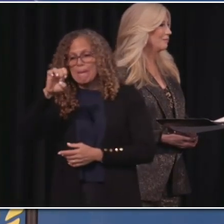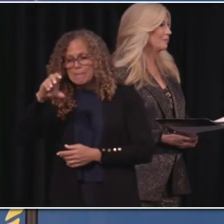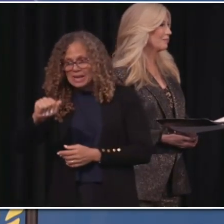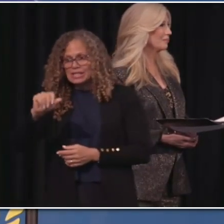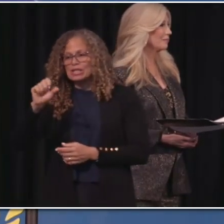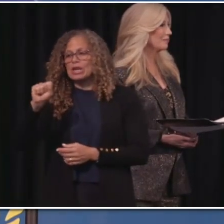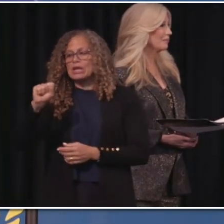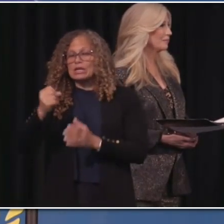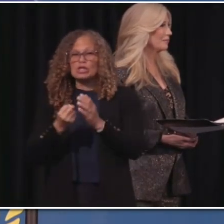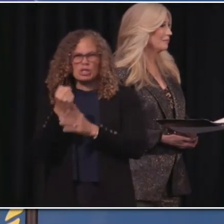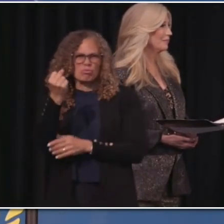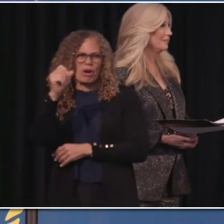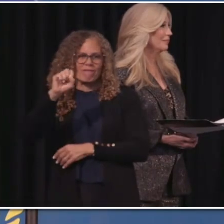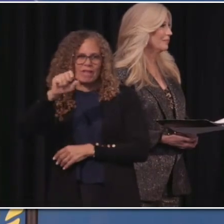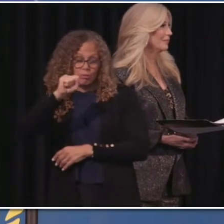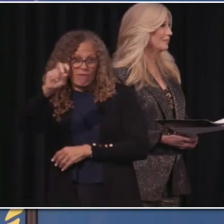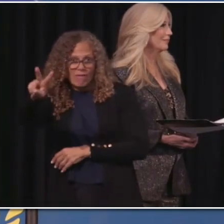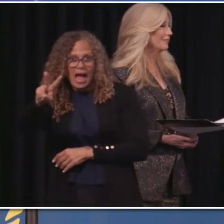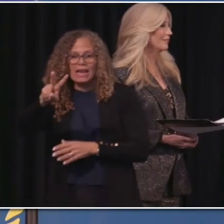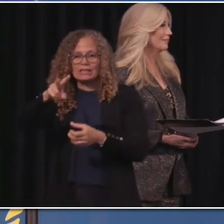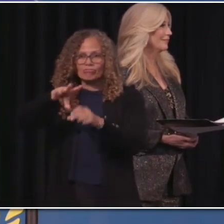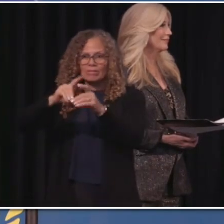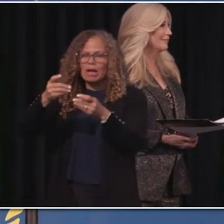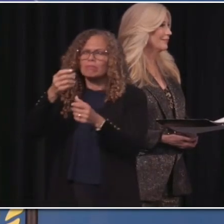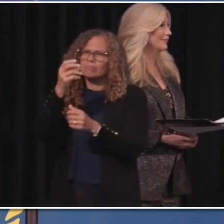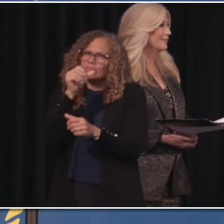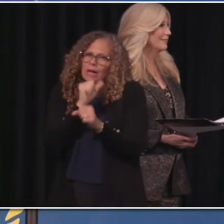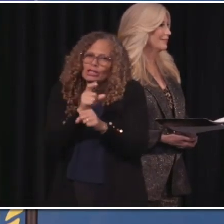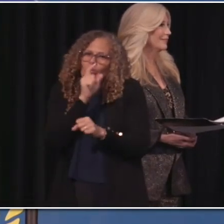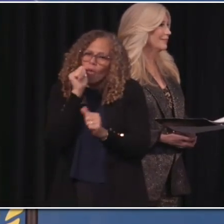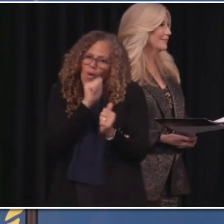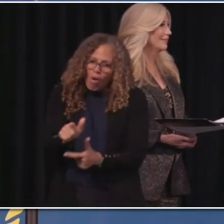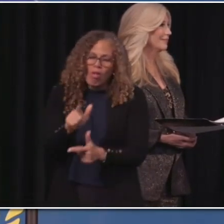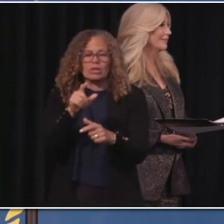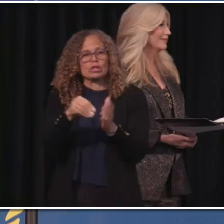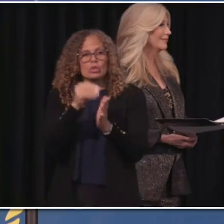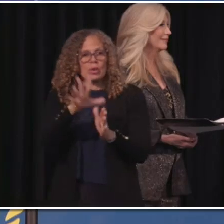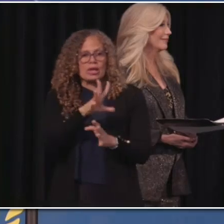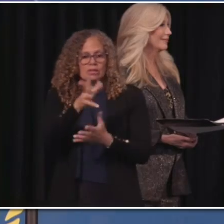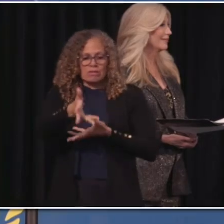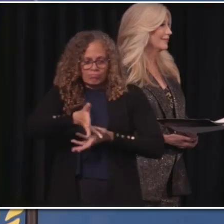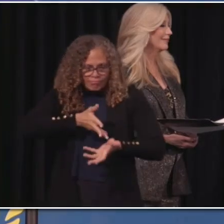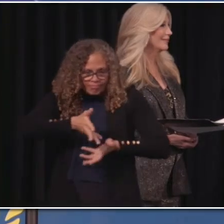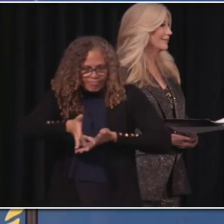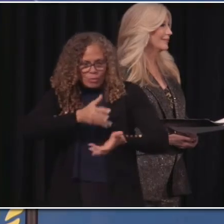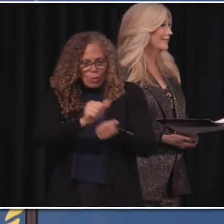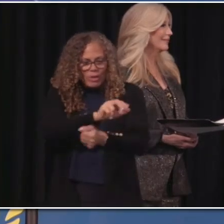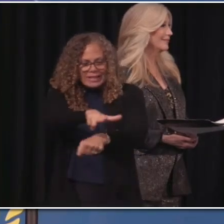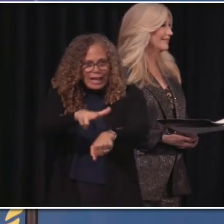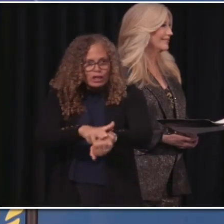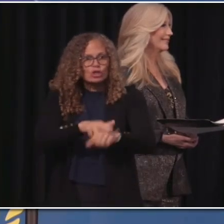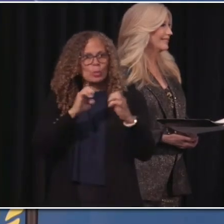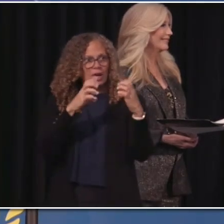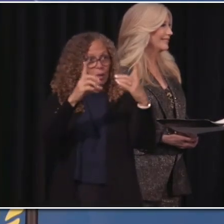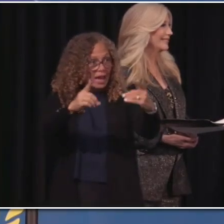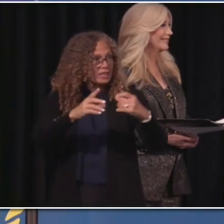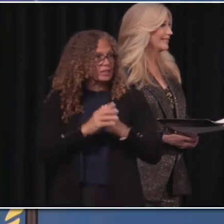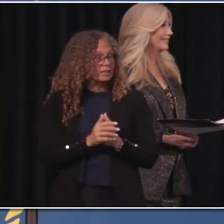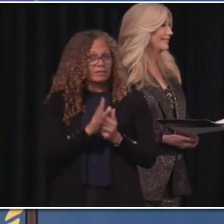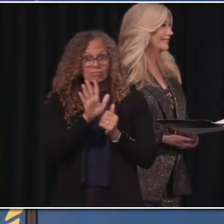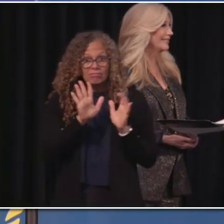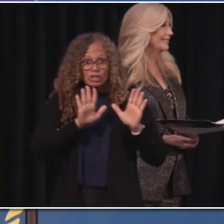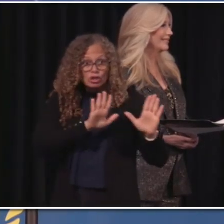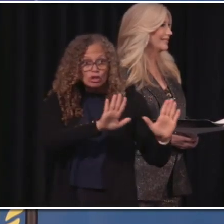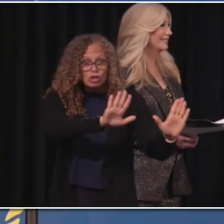School District, helping to ensure that every student has access to engaging nature and education. This is your